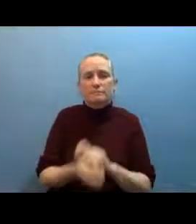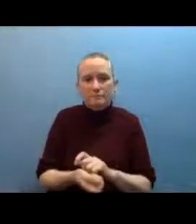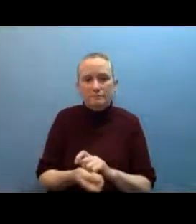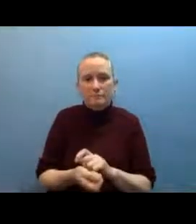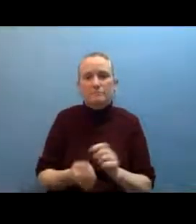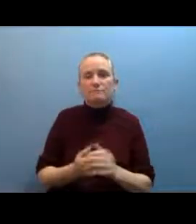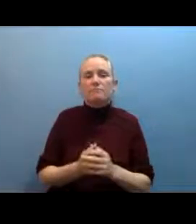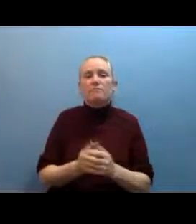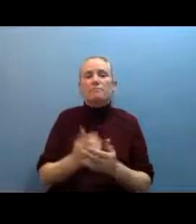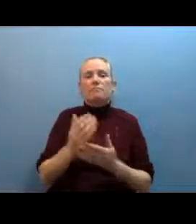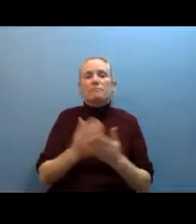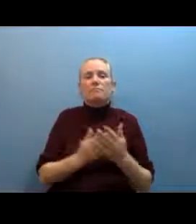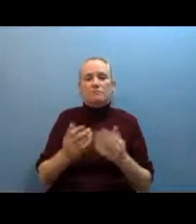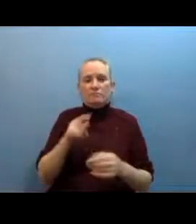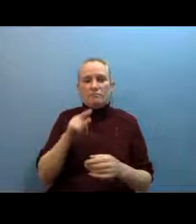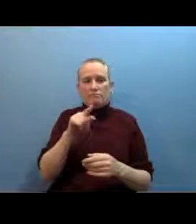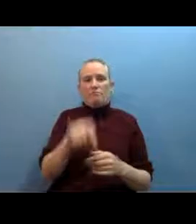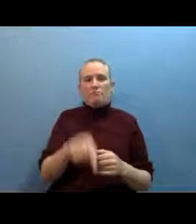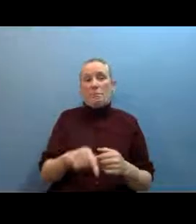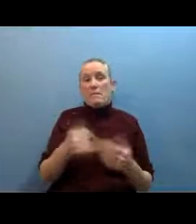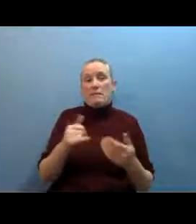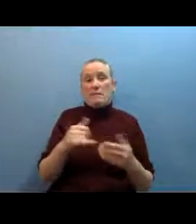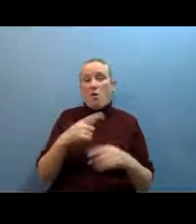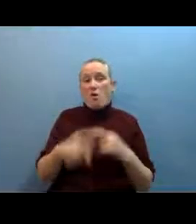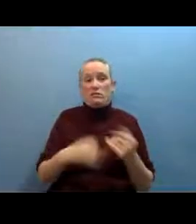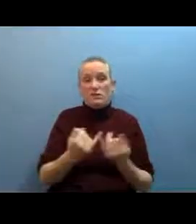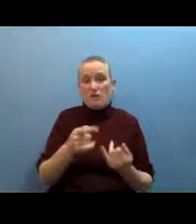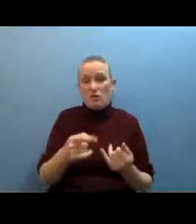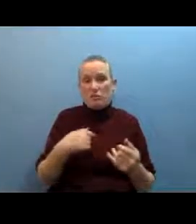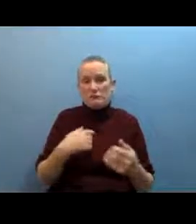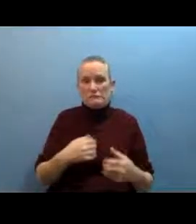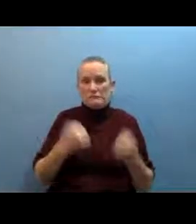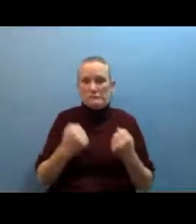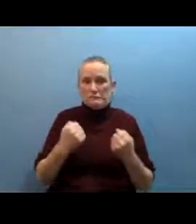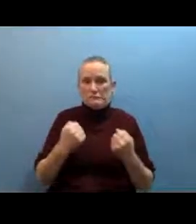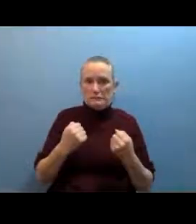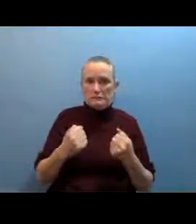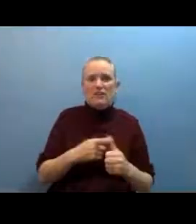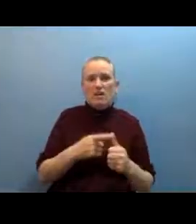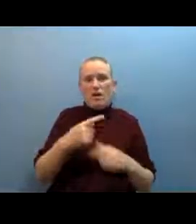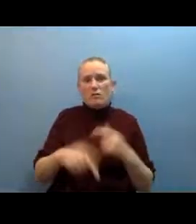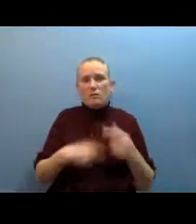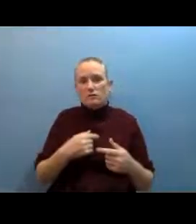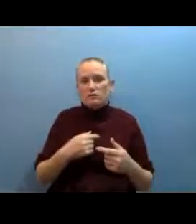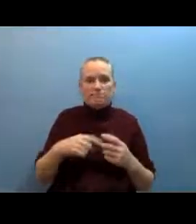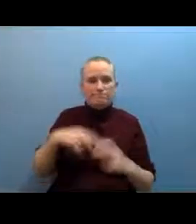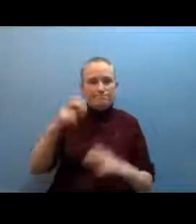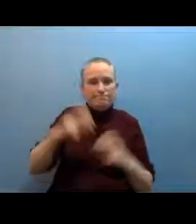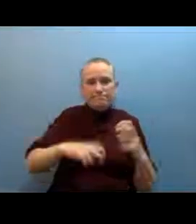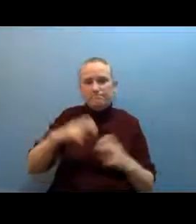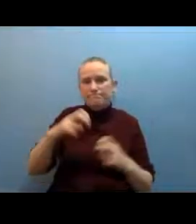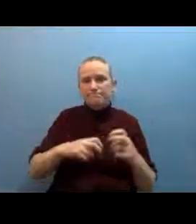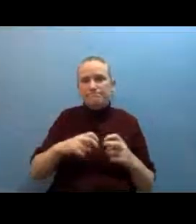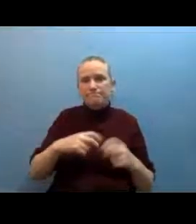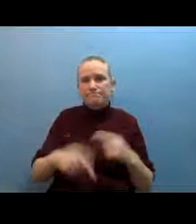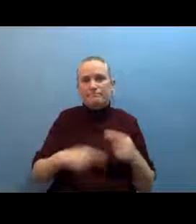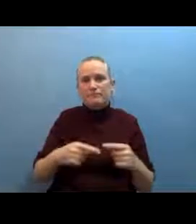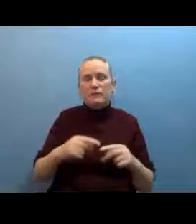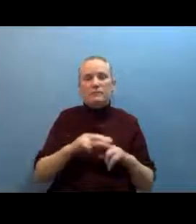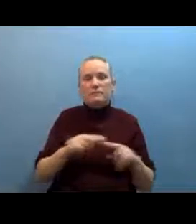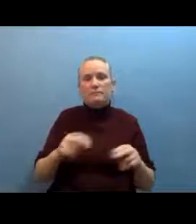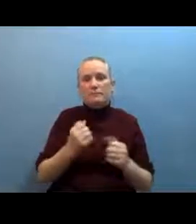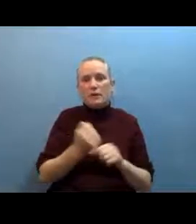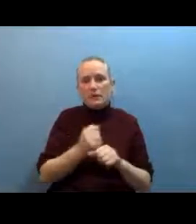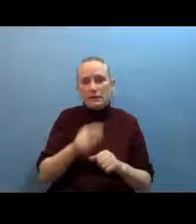a young person might be like this all of the time. They might always be irritable, or they might always be argumentative. So it's not about that. It's